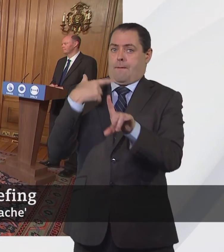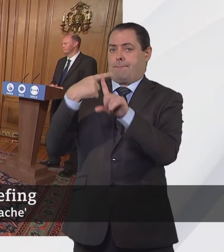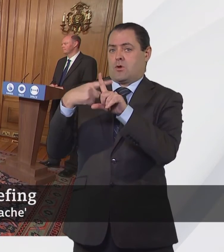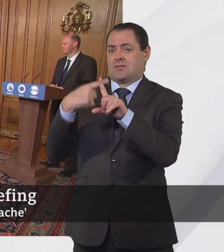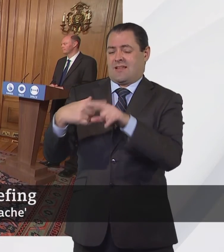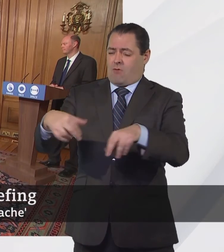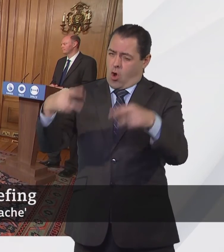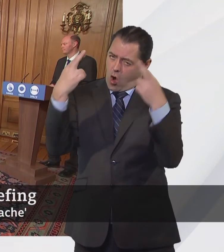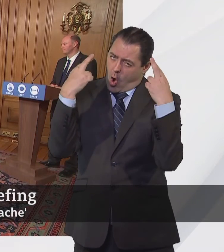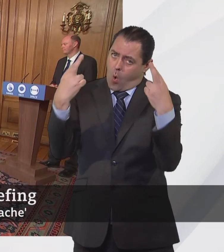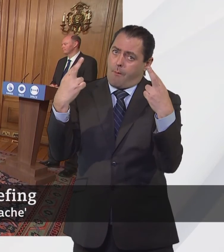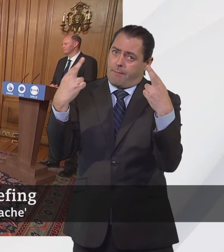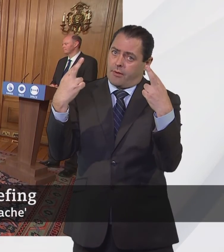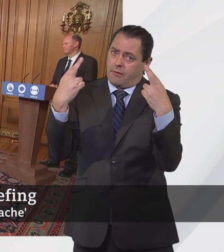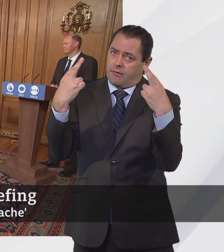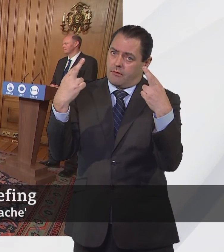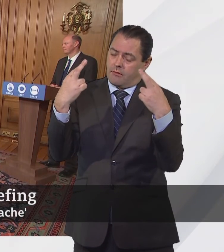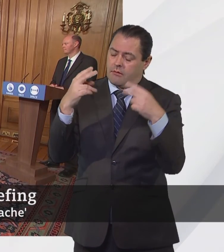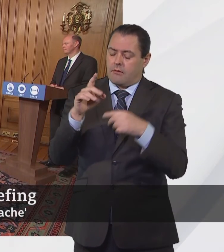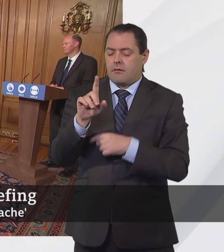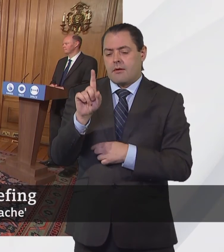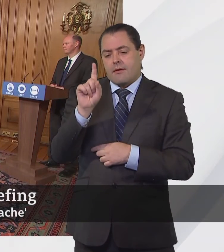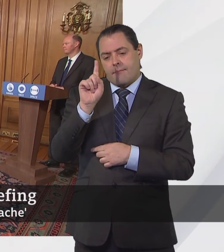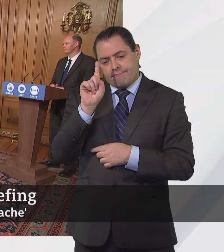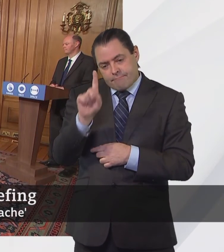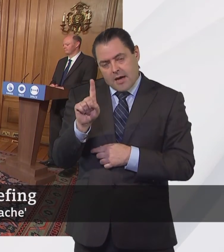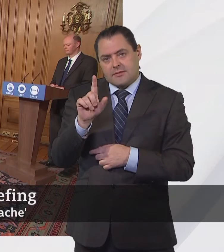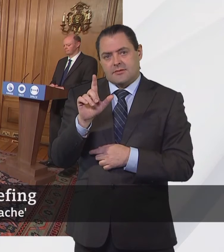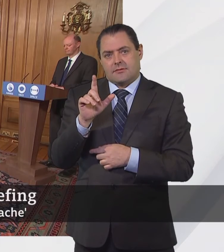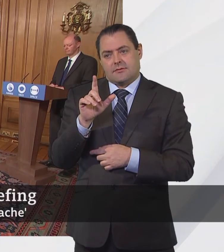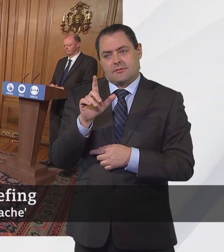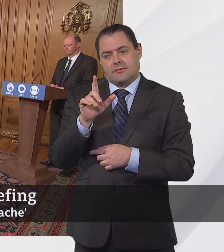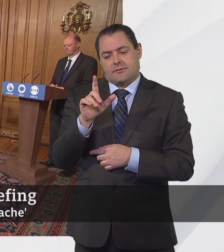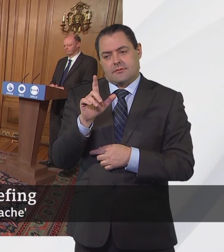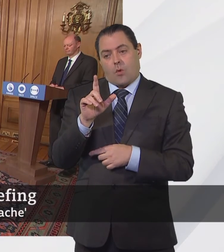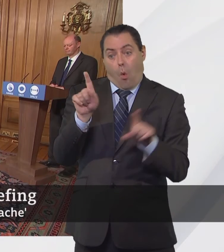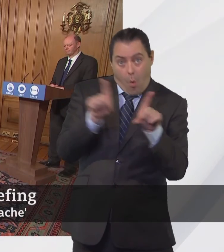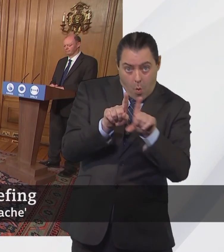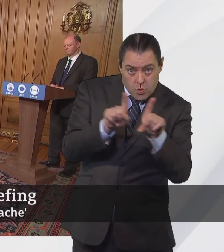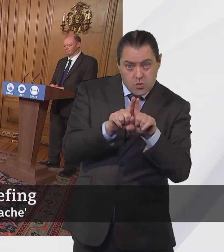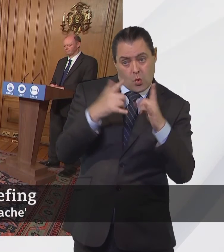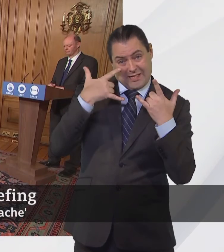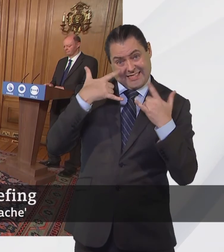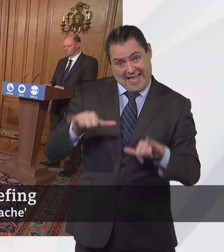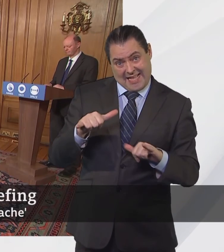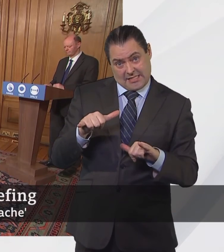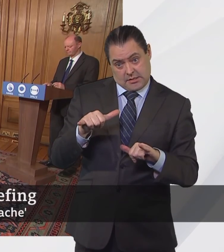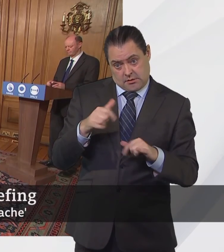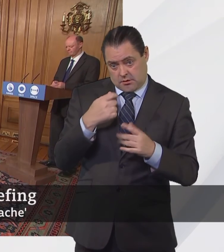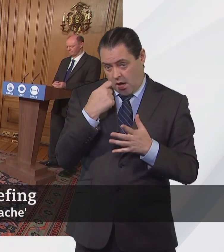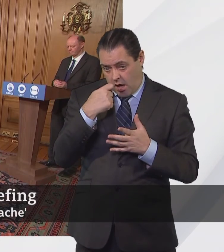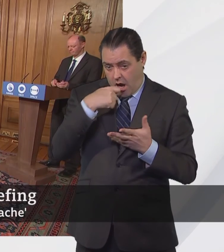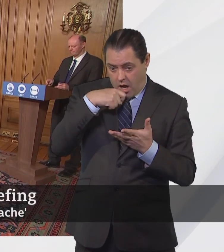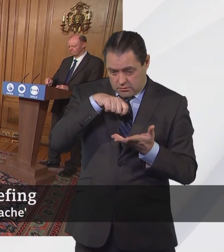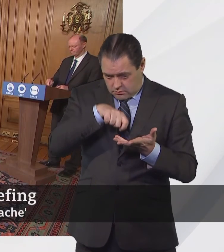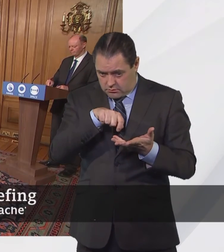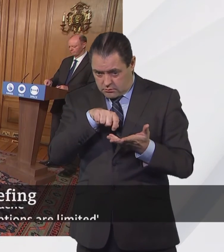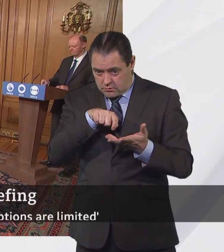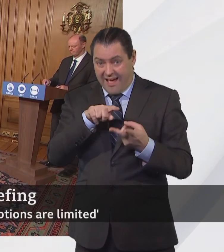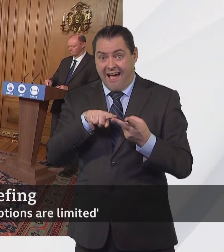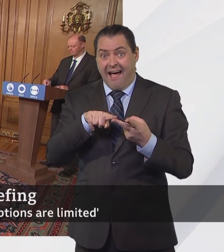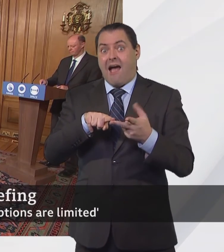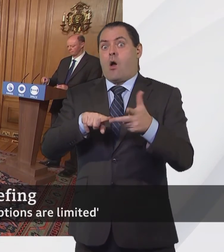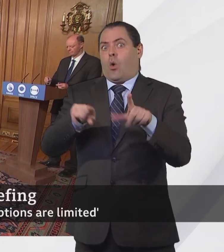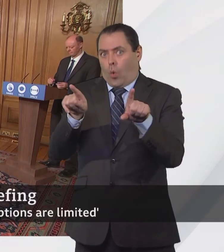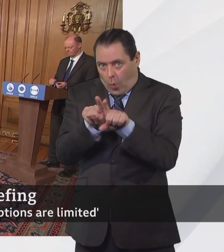is this prospect now of community testing as well, combined with really tough adherence to